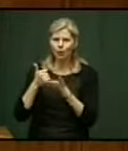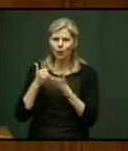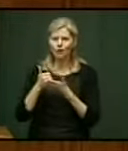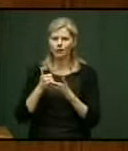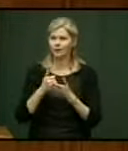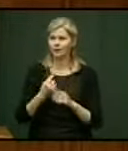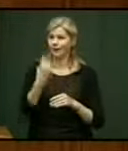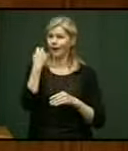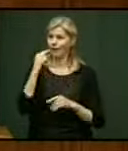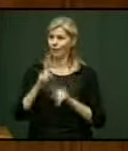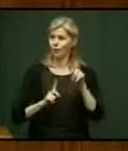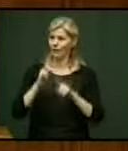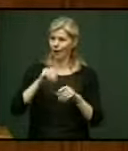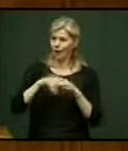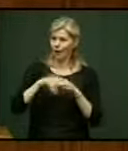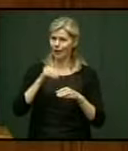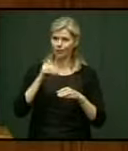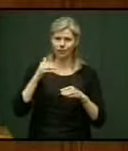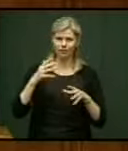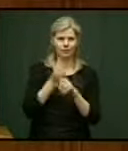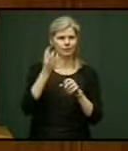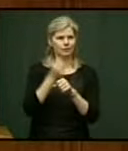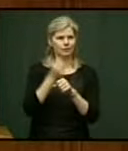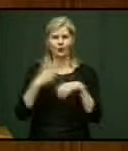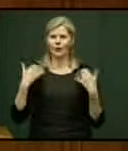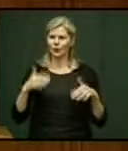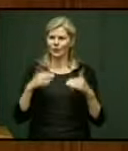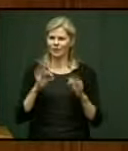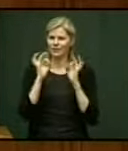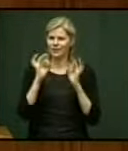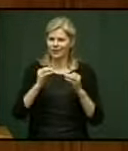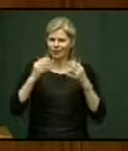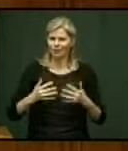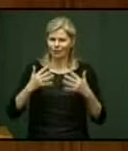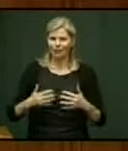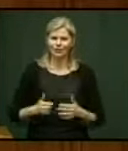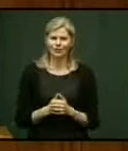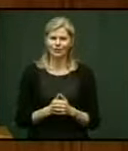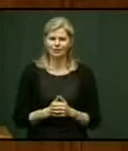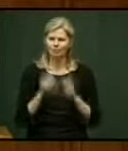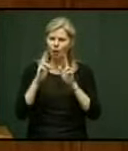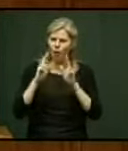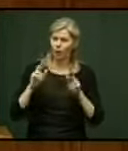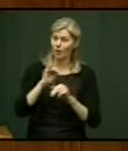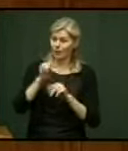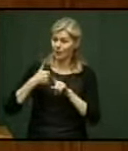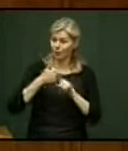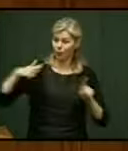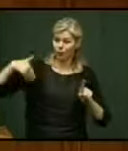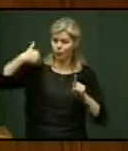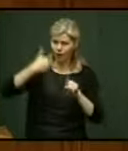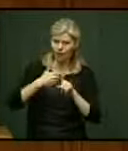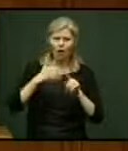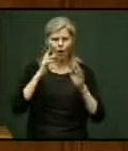this past November. We hope to do you proud and to help turn your efforts into a greener and fairer New